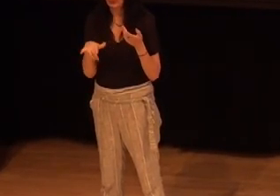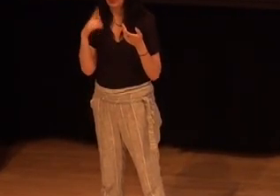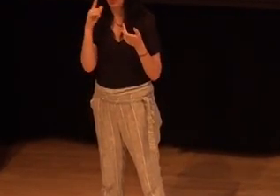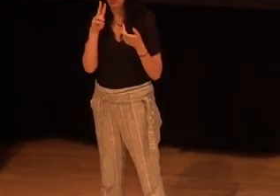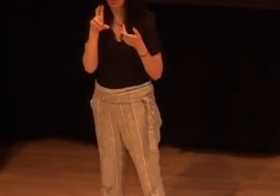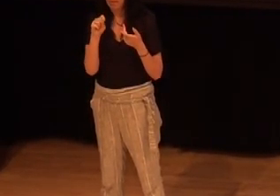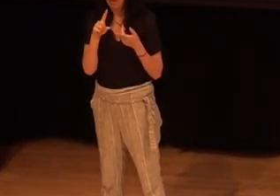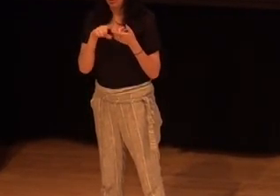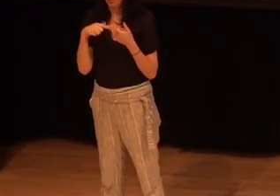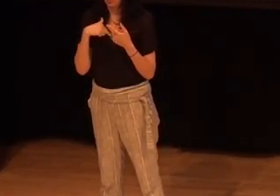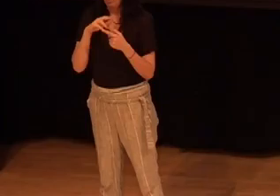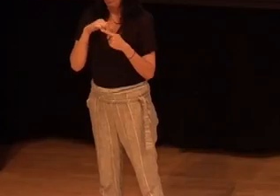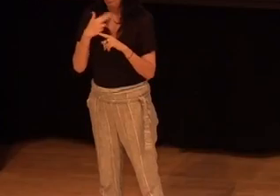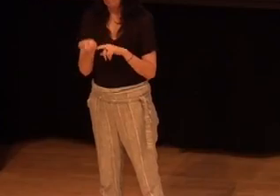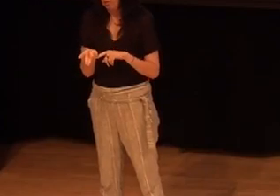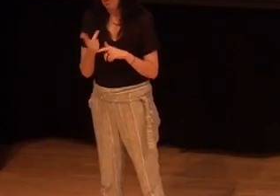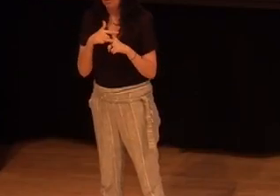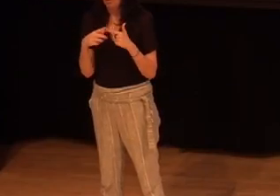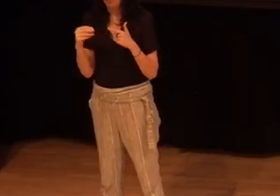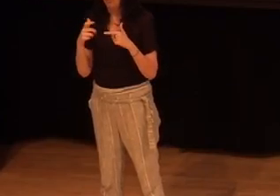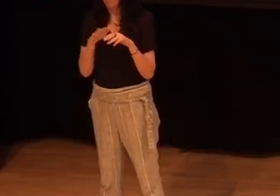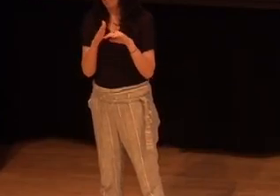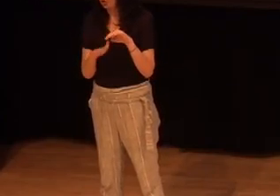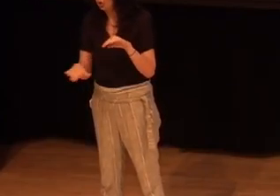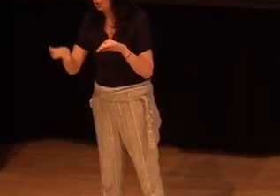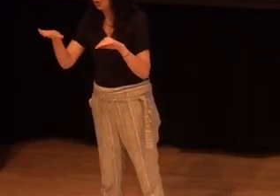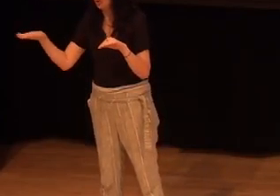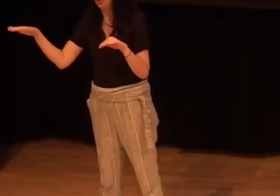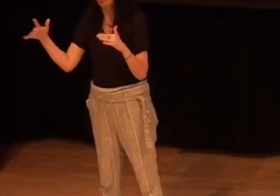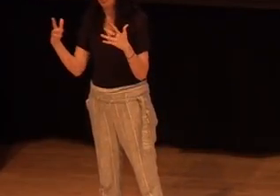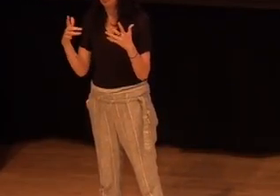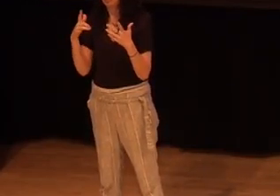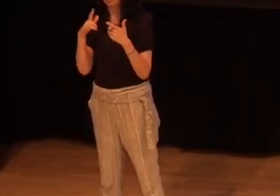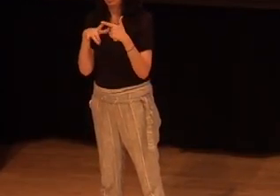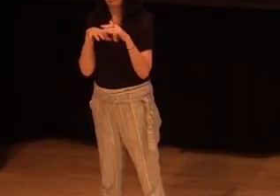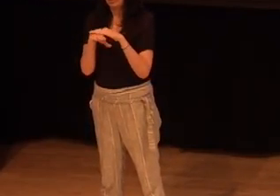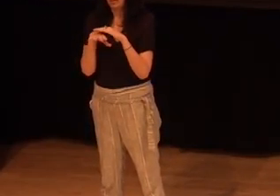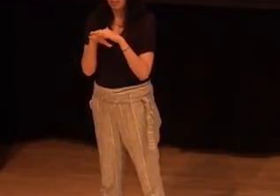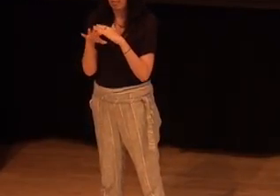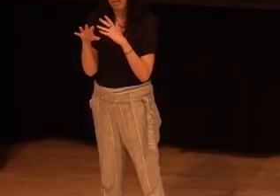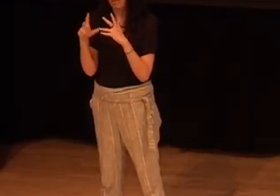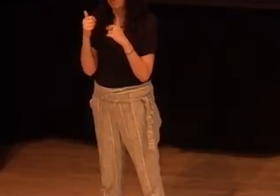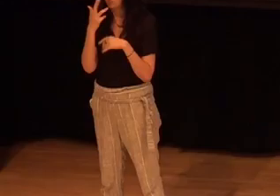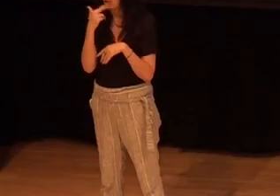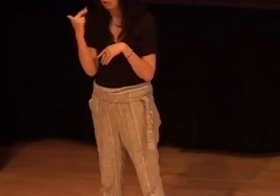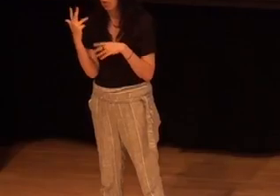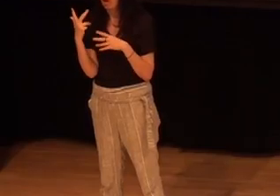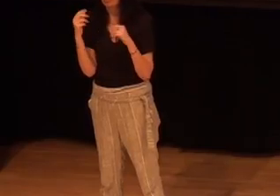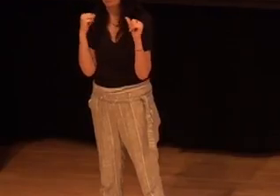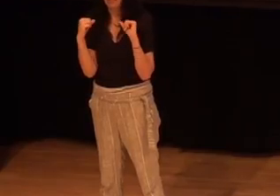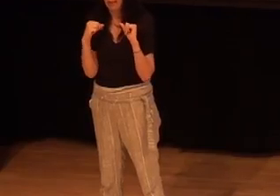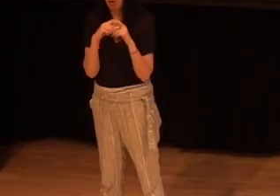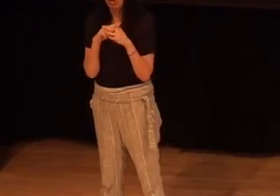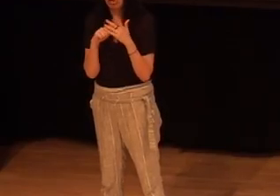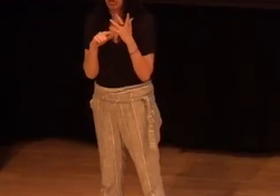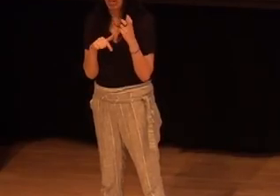curb ramps, what else? So many things, accessibility, you know, in restaurants and theaters and all